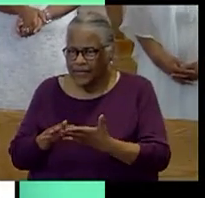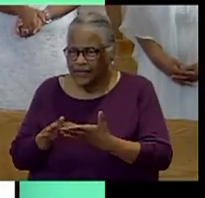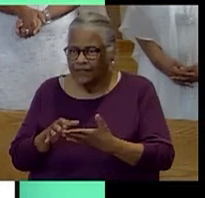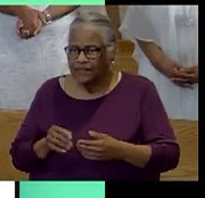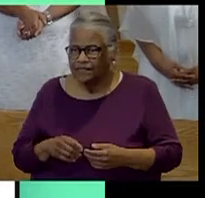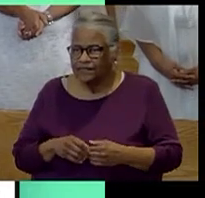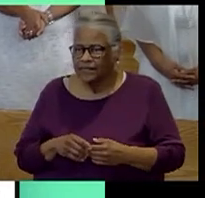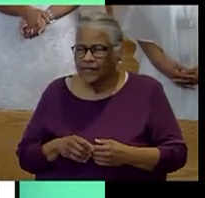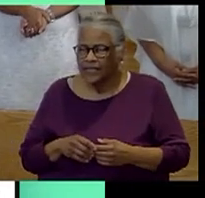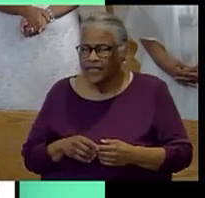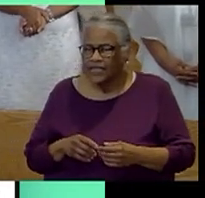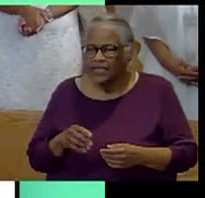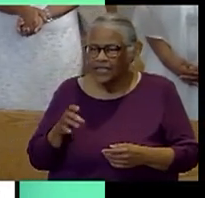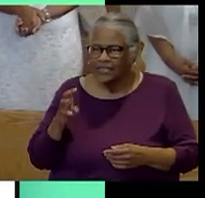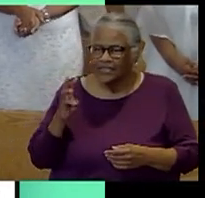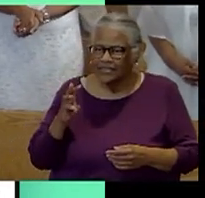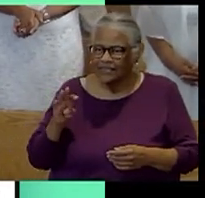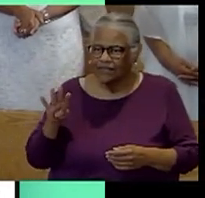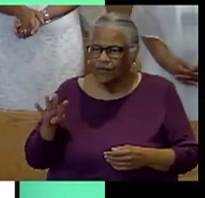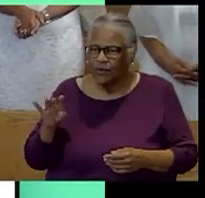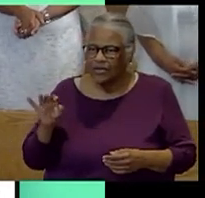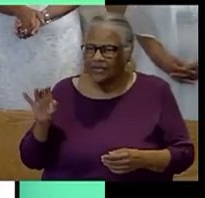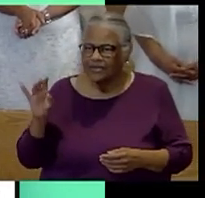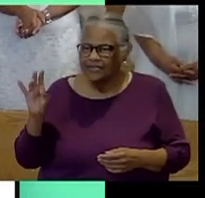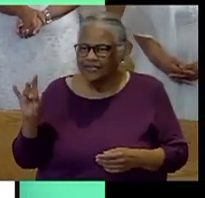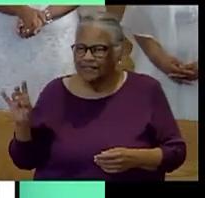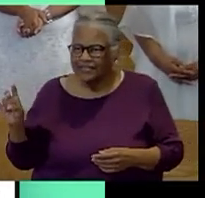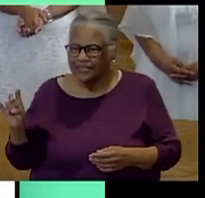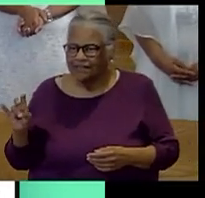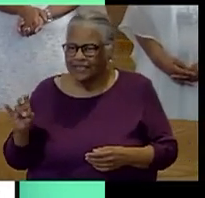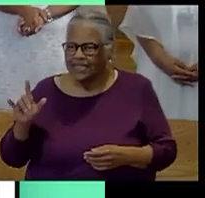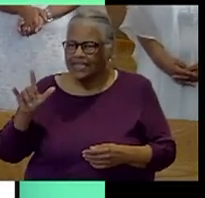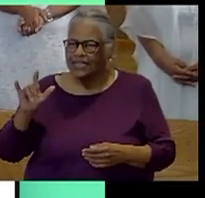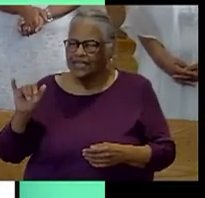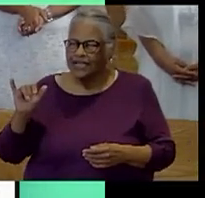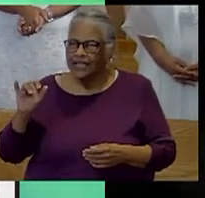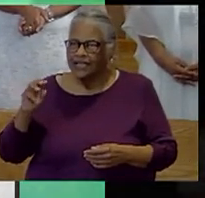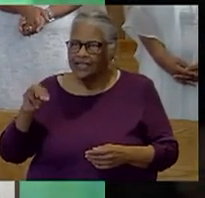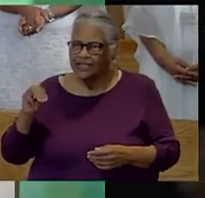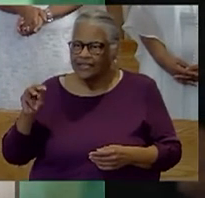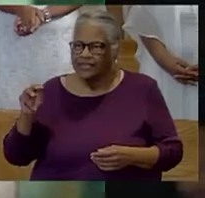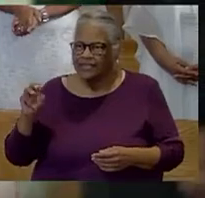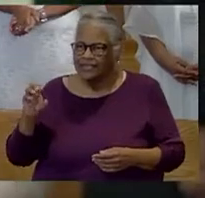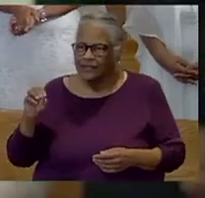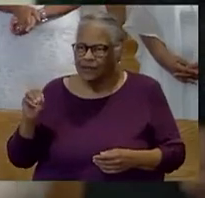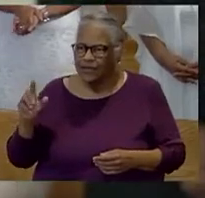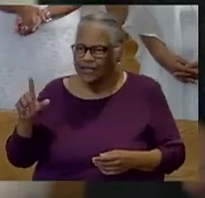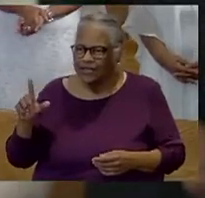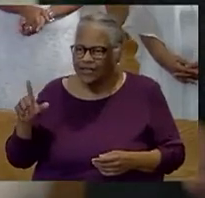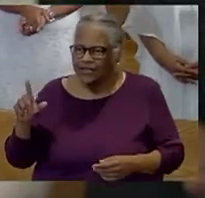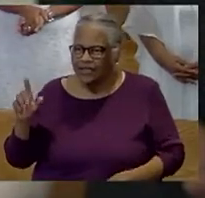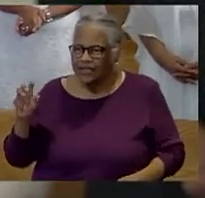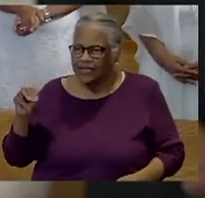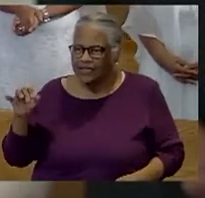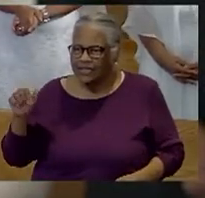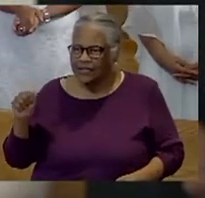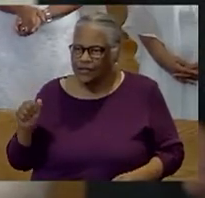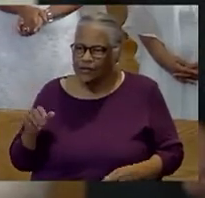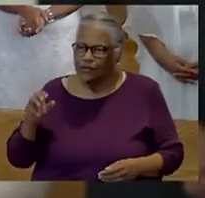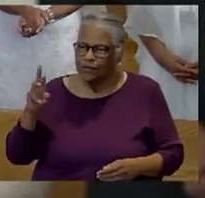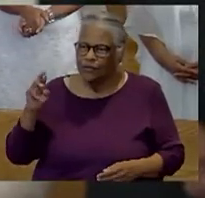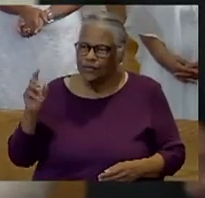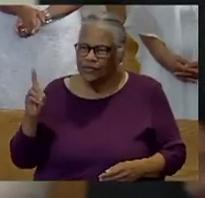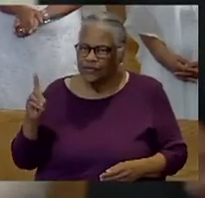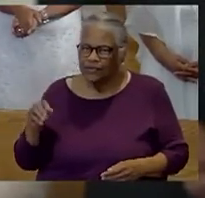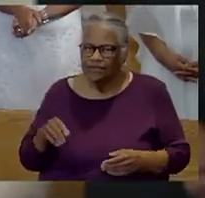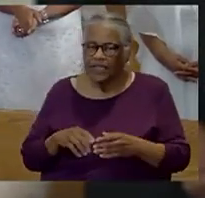6477 Lincolnia Road, Alexandria, Virginia. And you can also now place your tithes and offerings